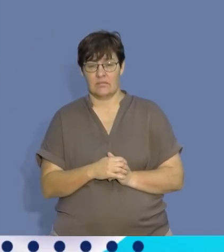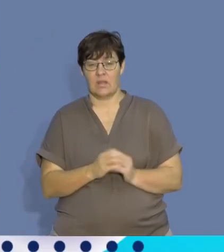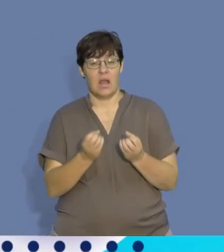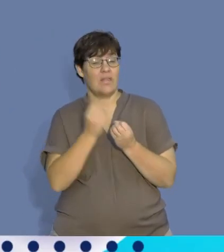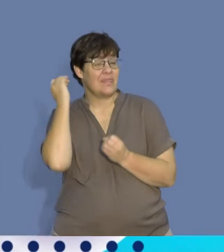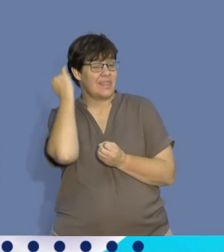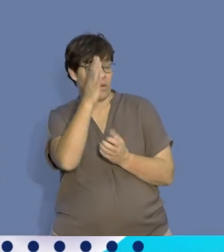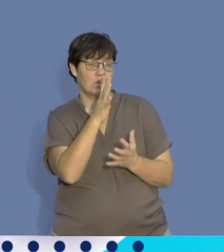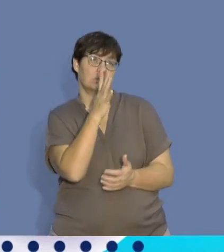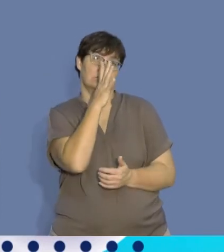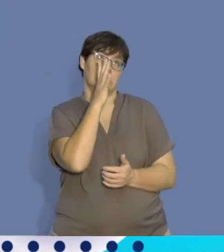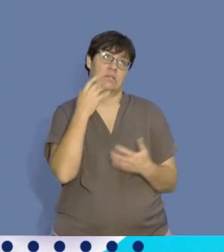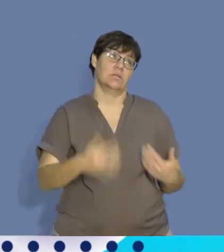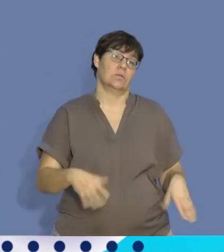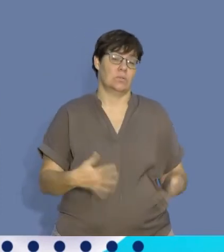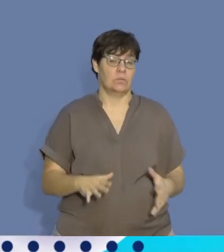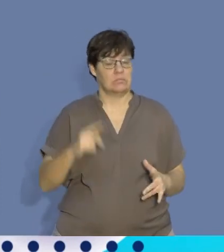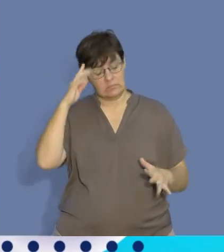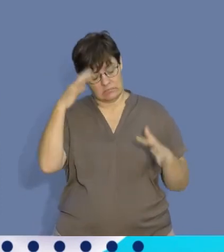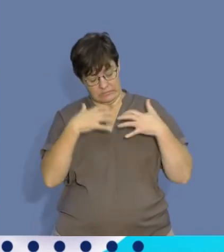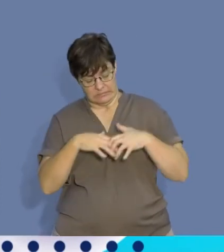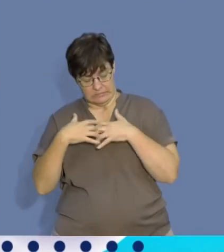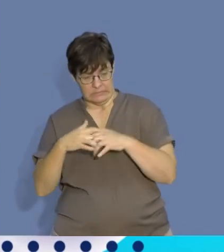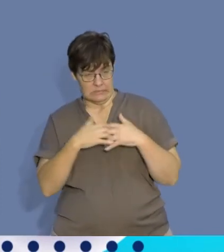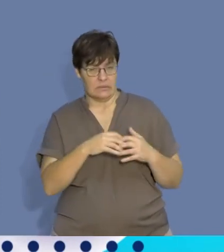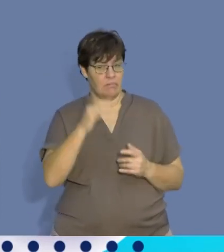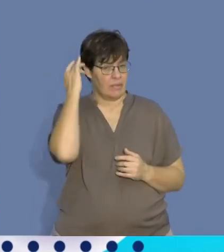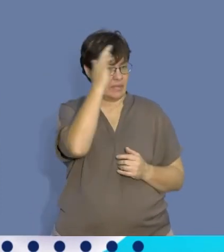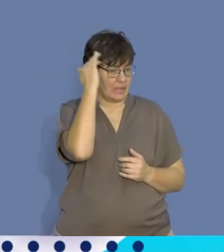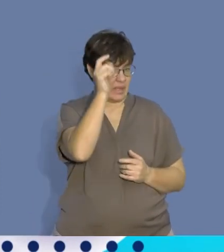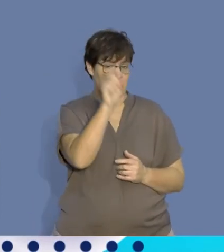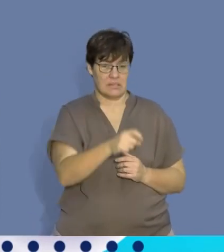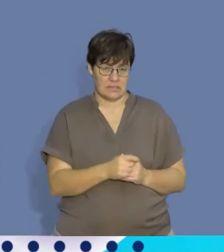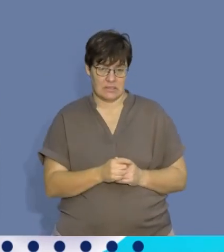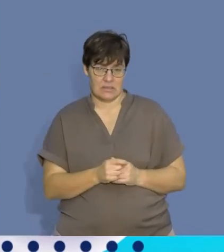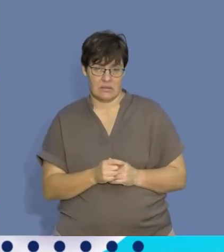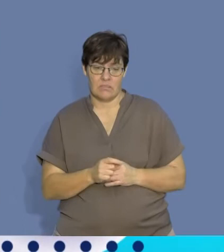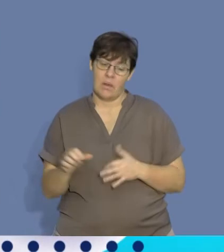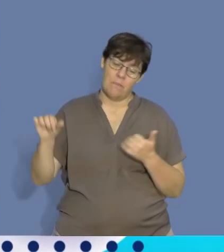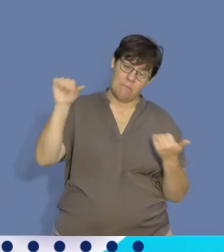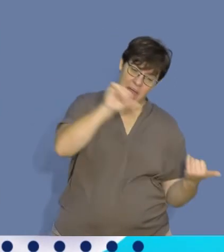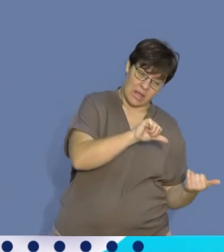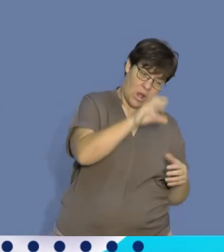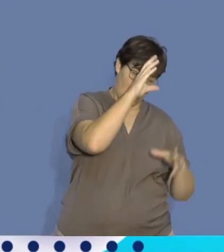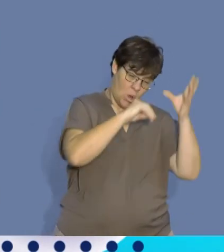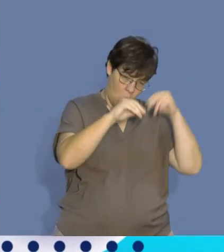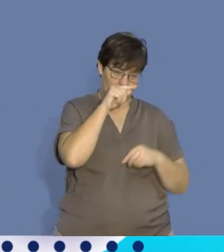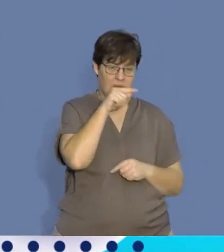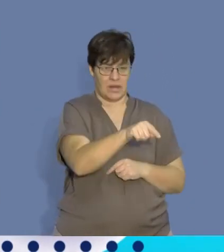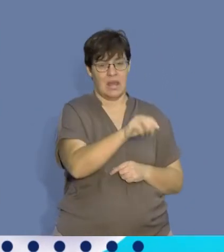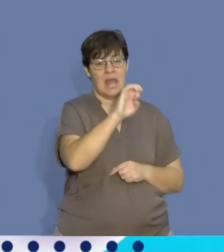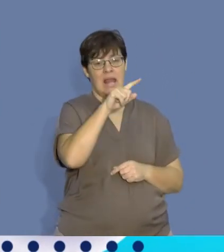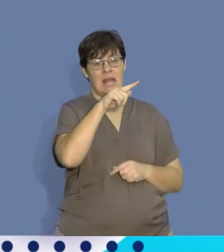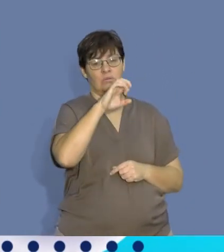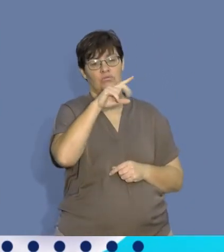theory, lots to think about. Go back and learn the electroscope because they are going to ask you that. It's one of